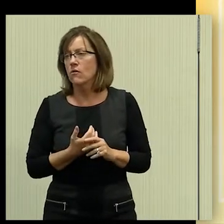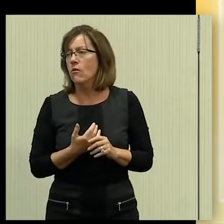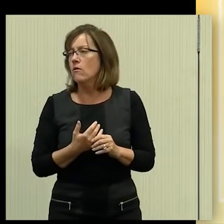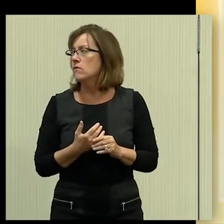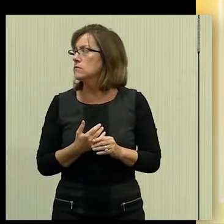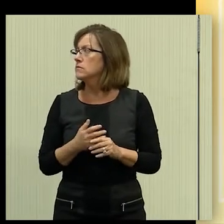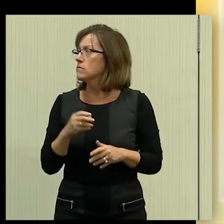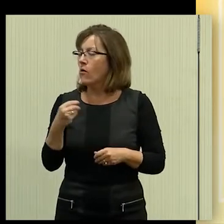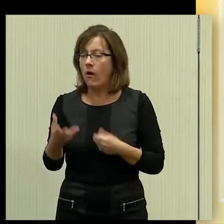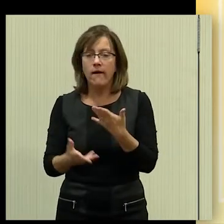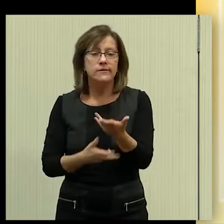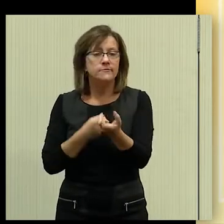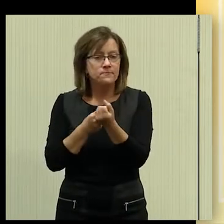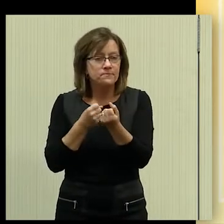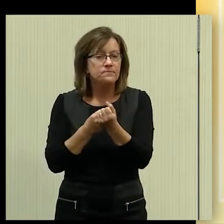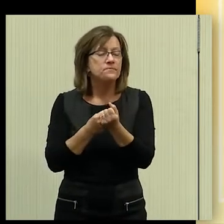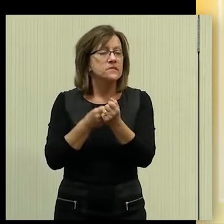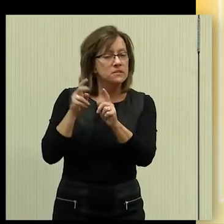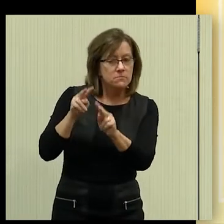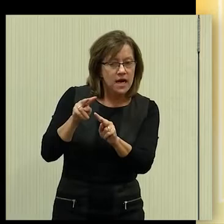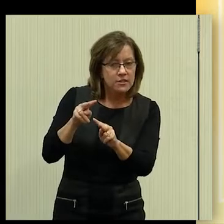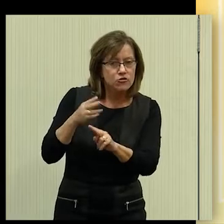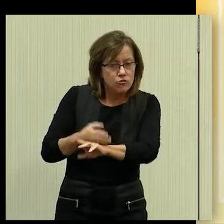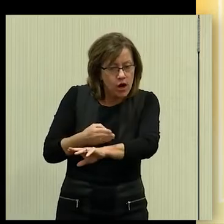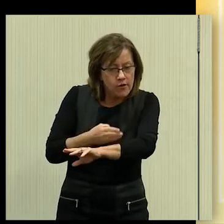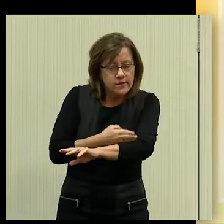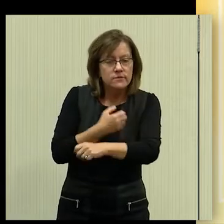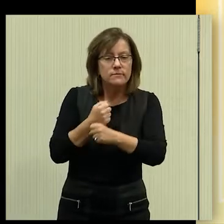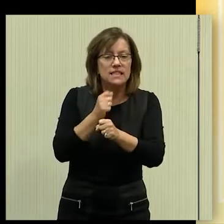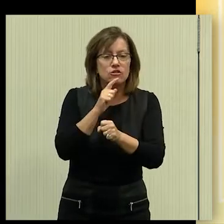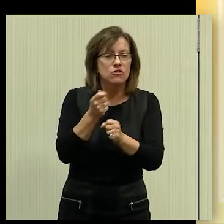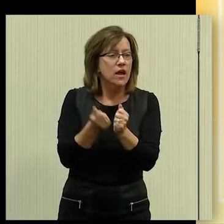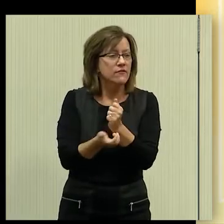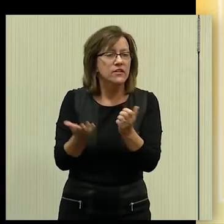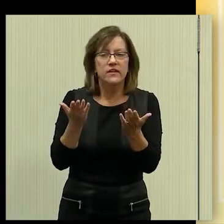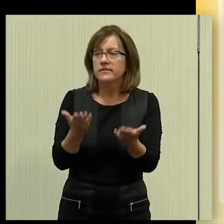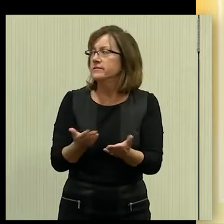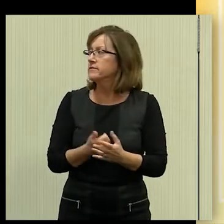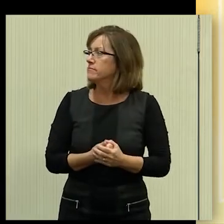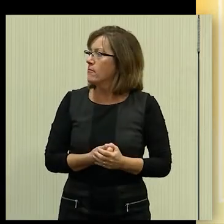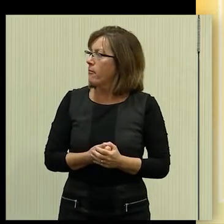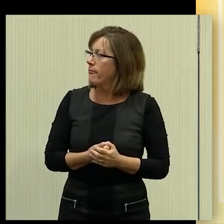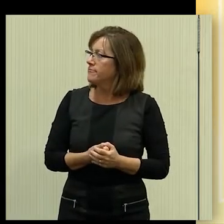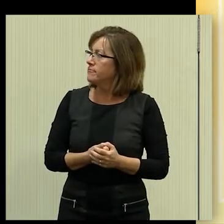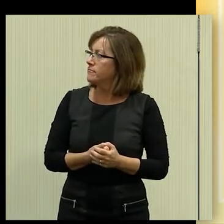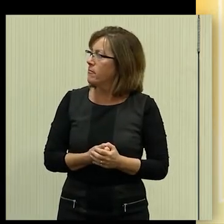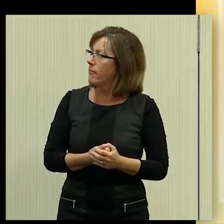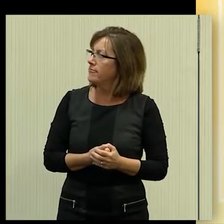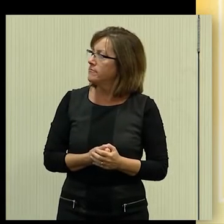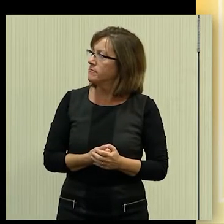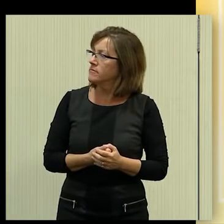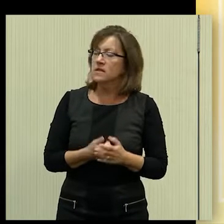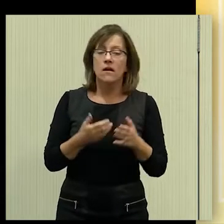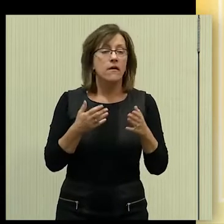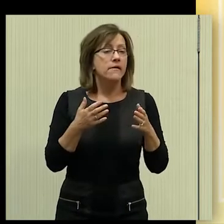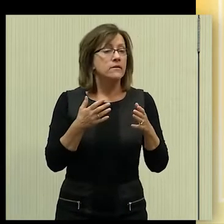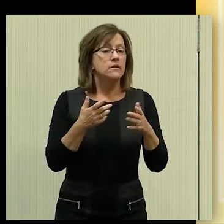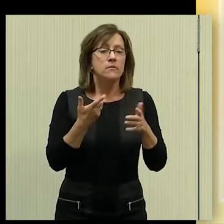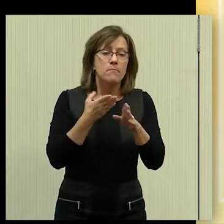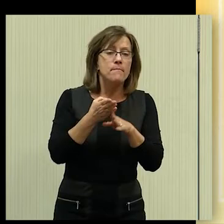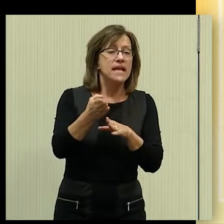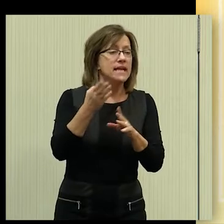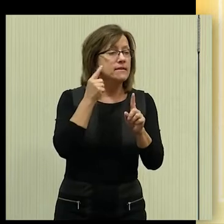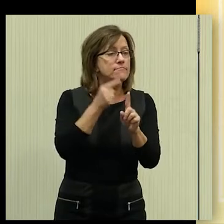Giving the supports, monitoring the progress, make sure kind of everything's there. I'm not going to show this one. Okay, so what are the major messages from today?